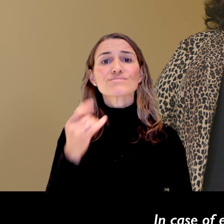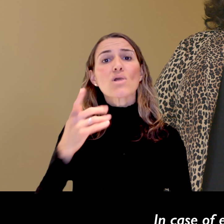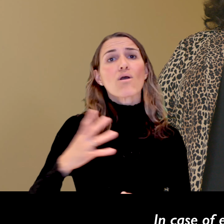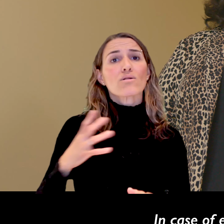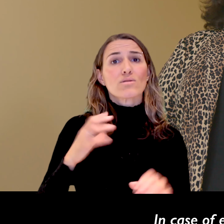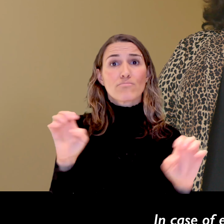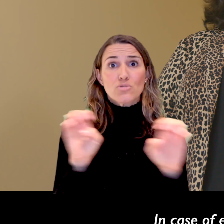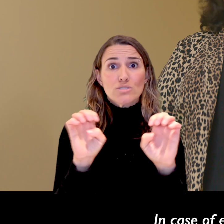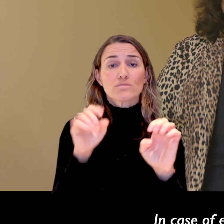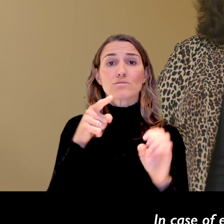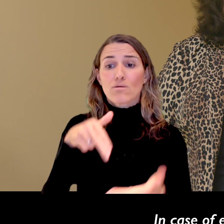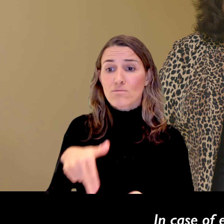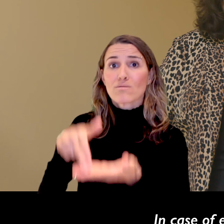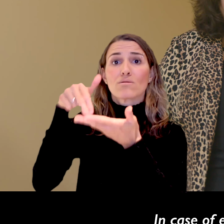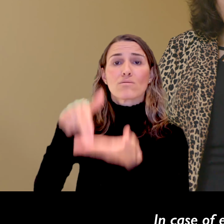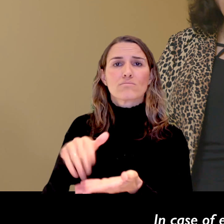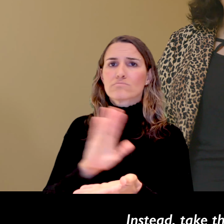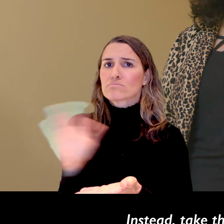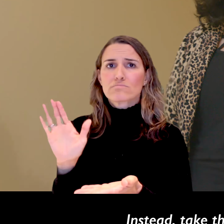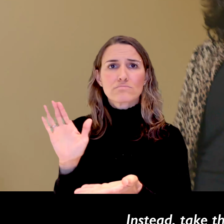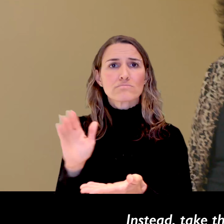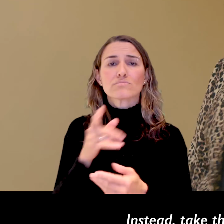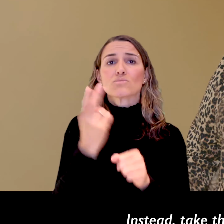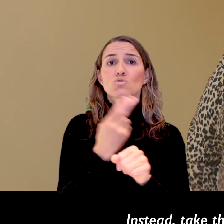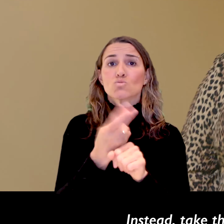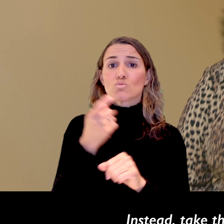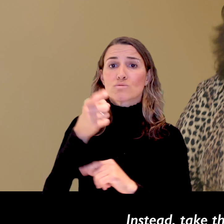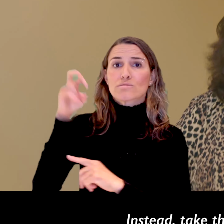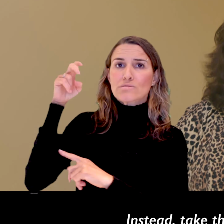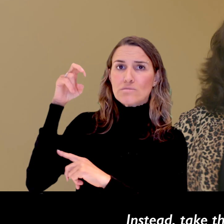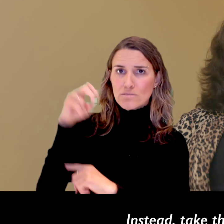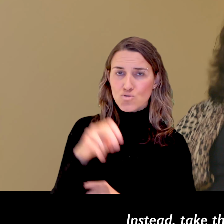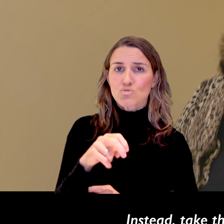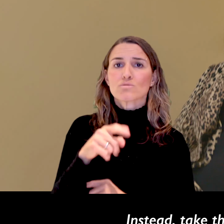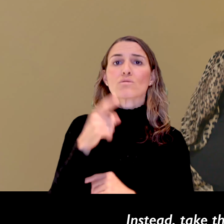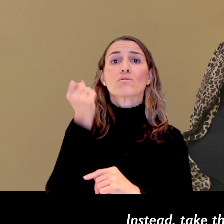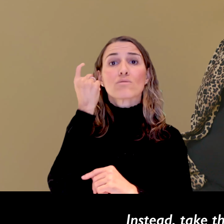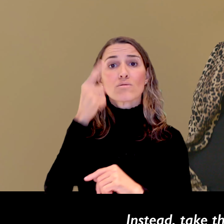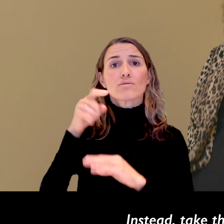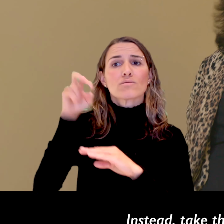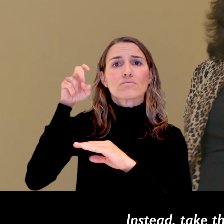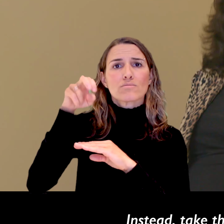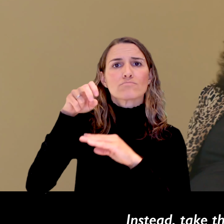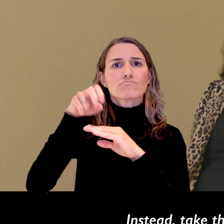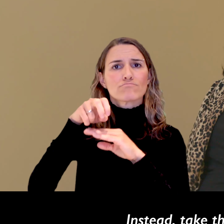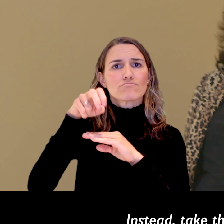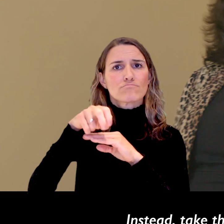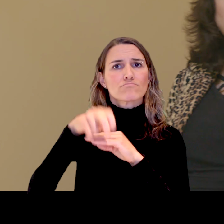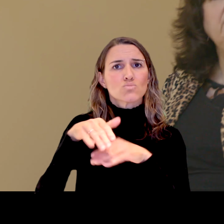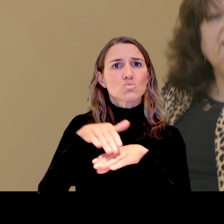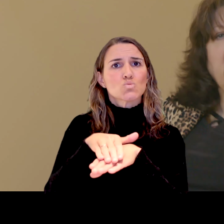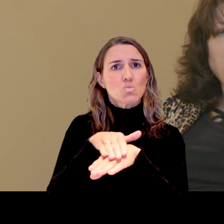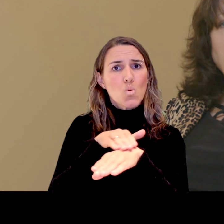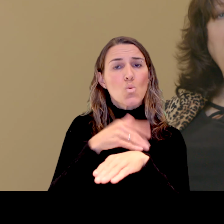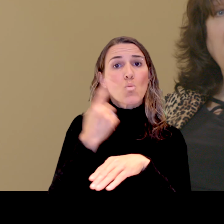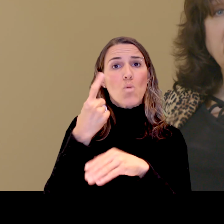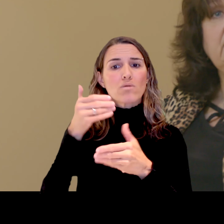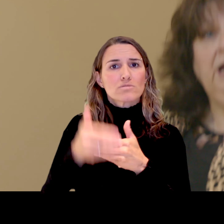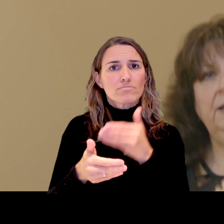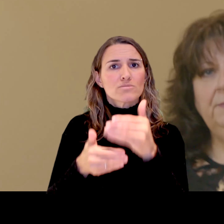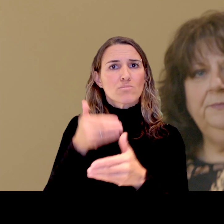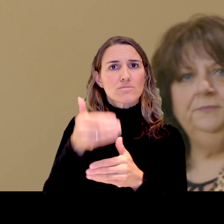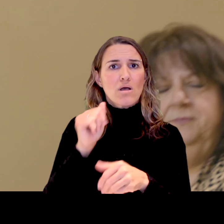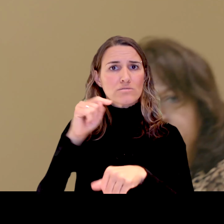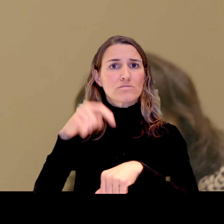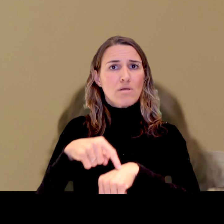of emergency, don't take an elevator. Instead, take the stairs and go down the stairs slowly, one stair at